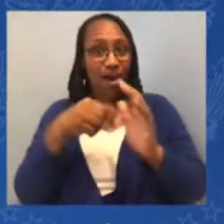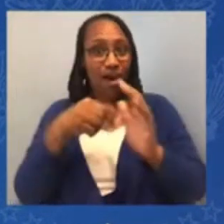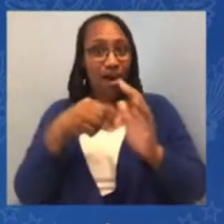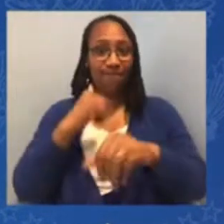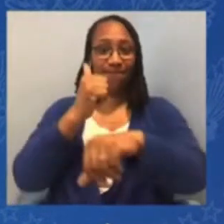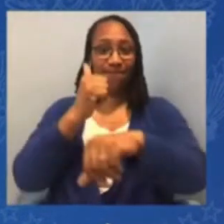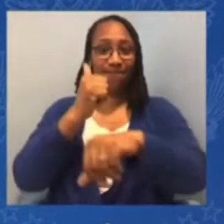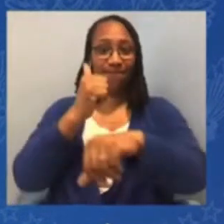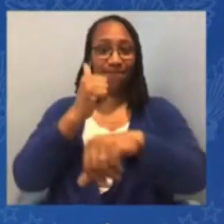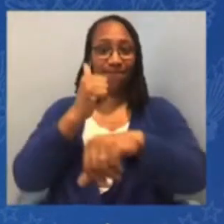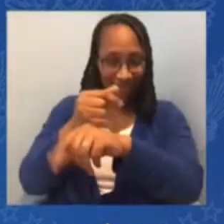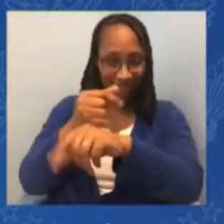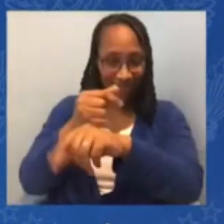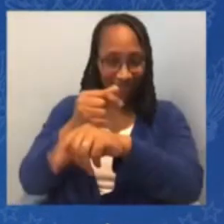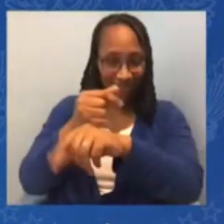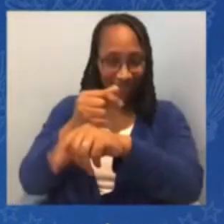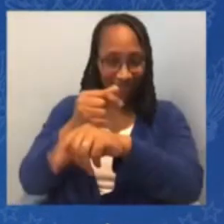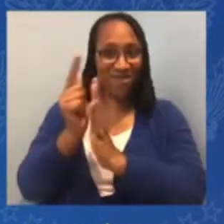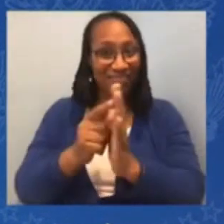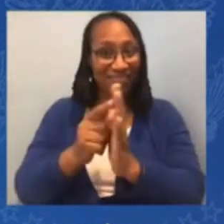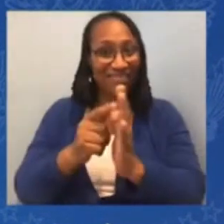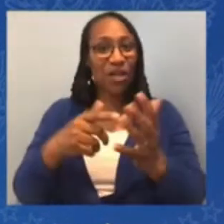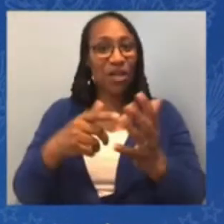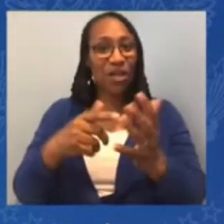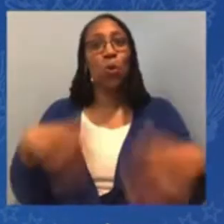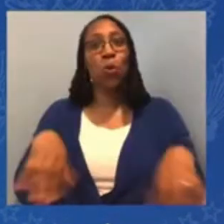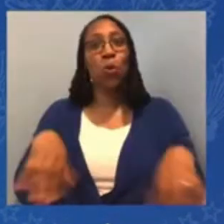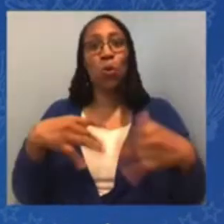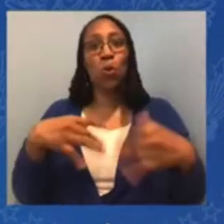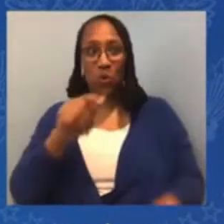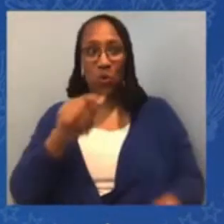for the gun industry. I said,